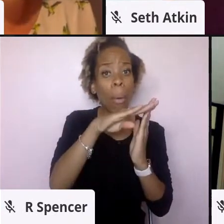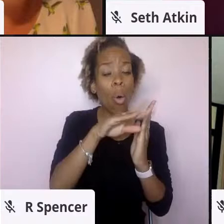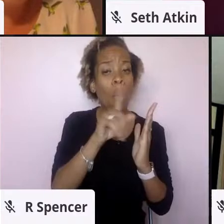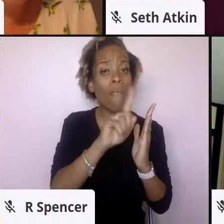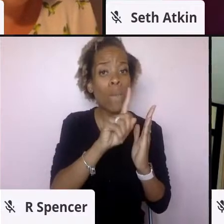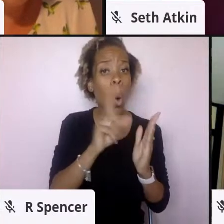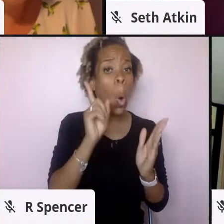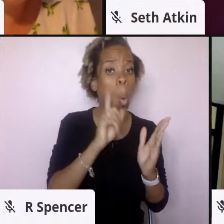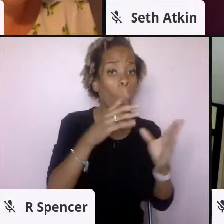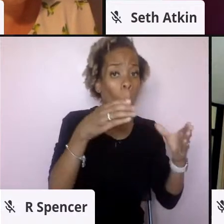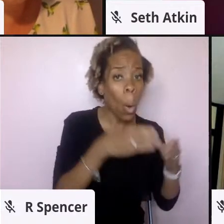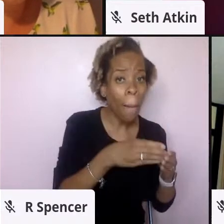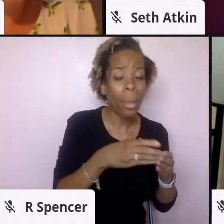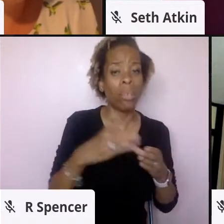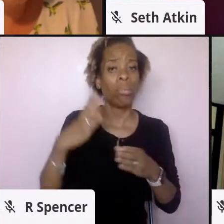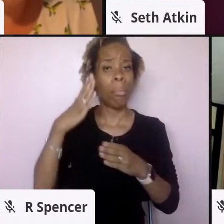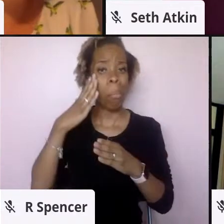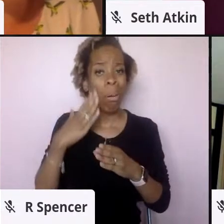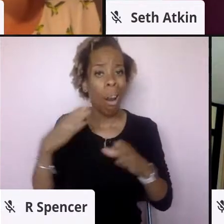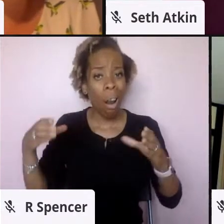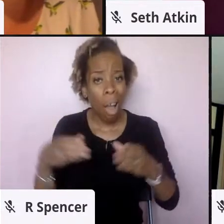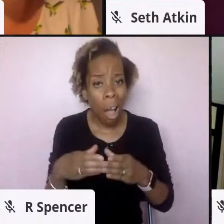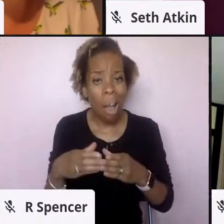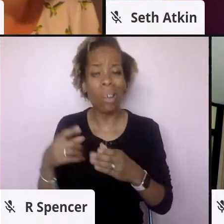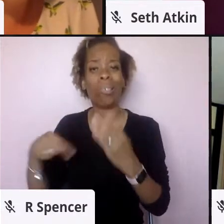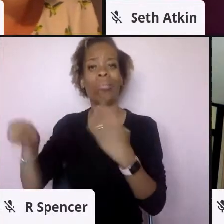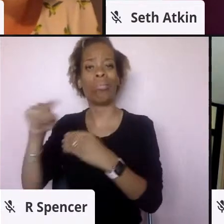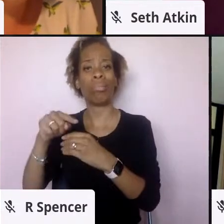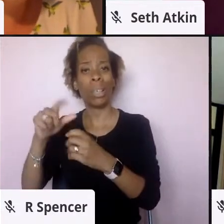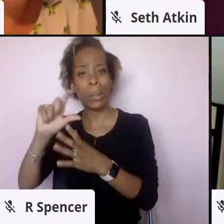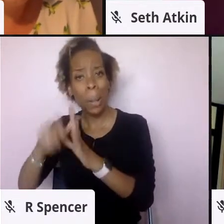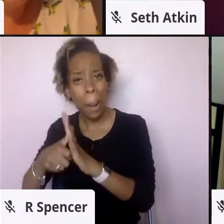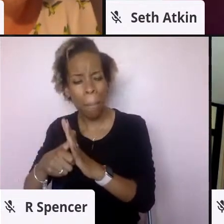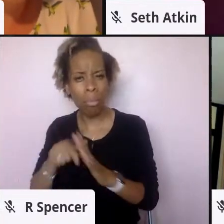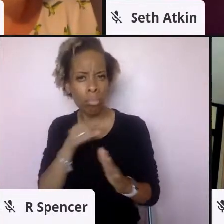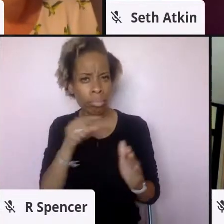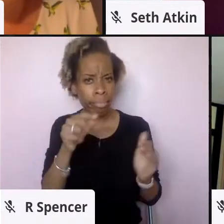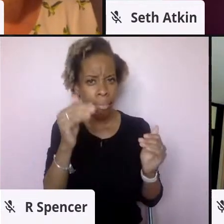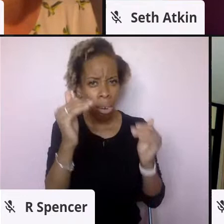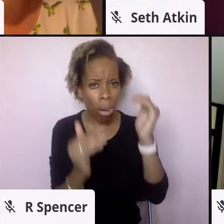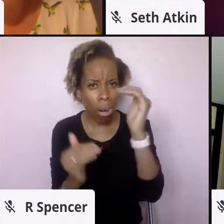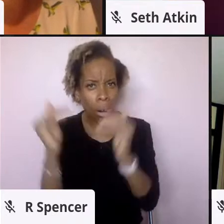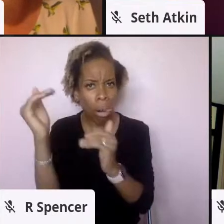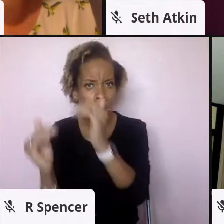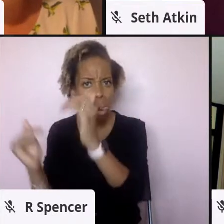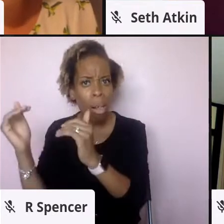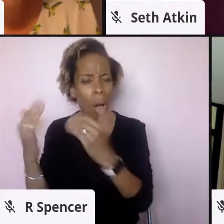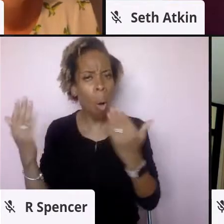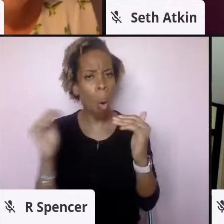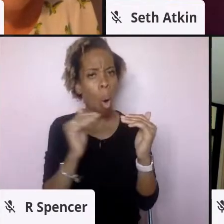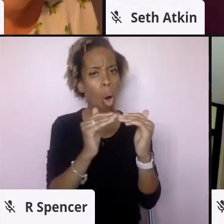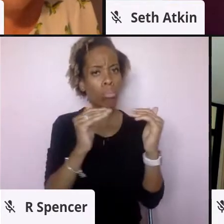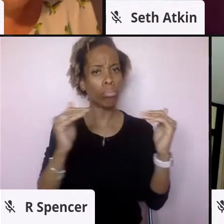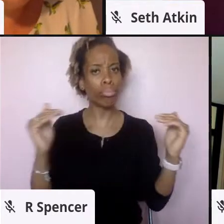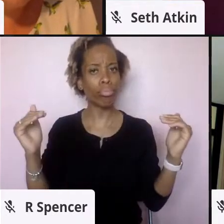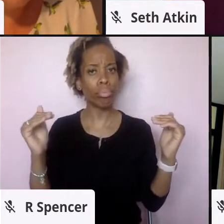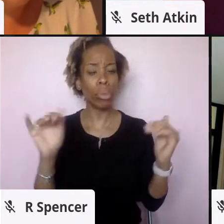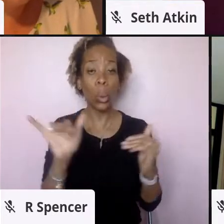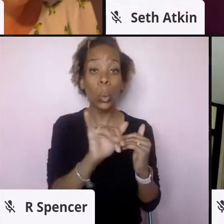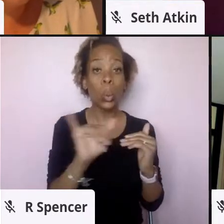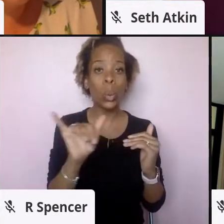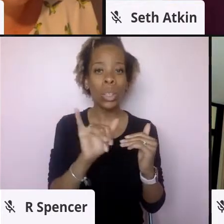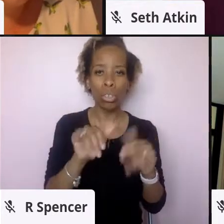members, thinking about how pay differs between those different groups of people.